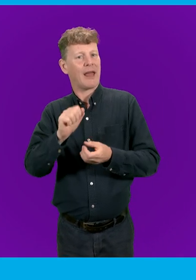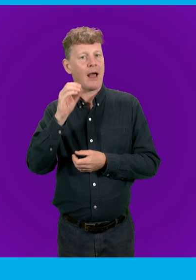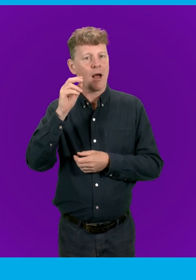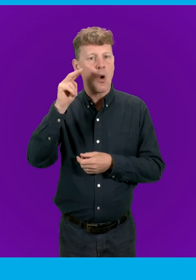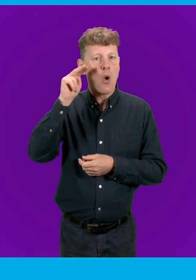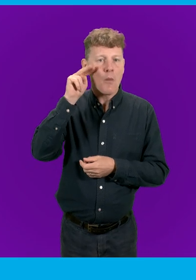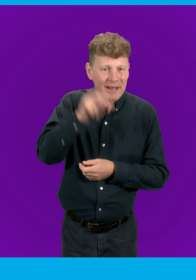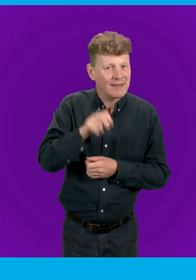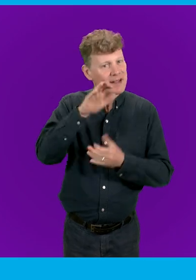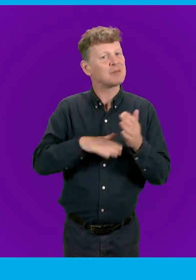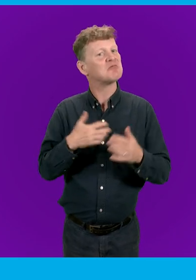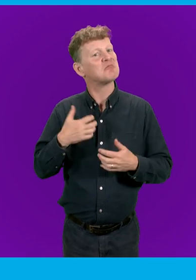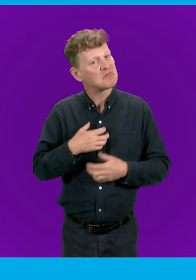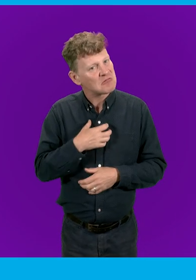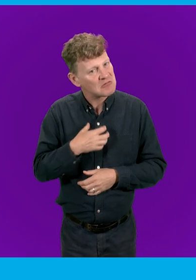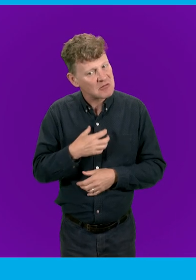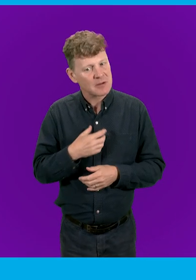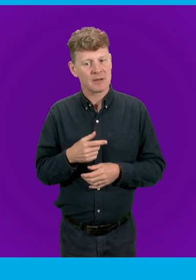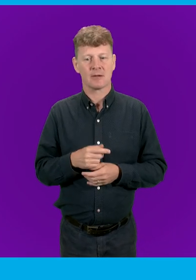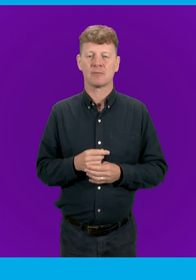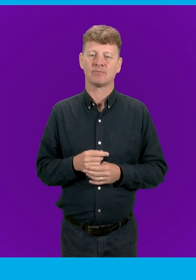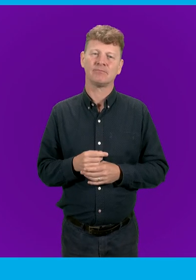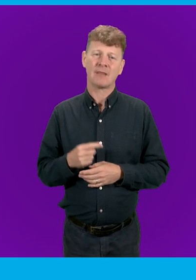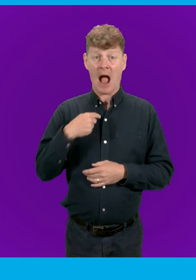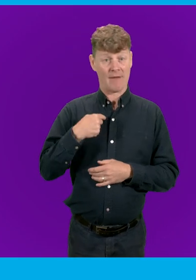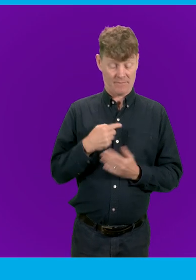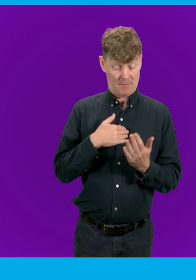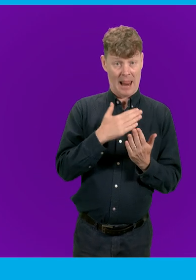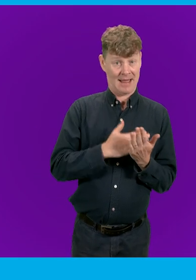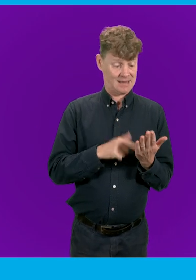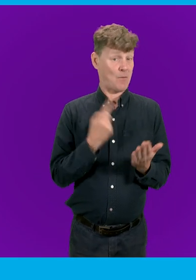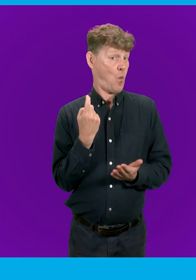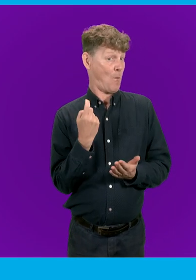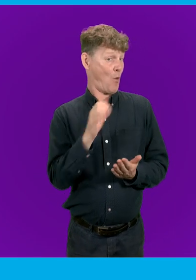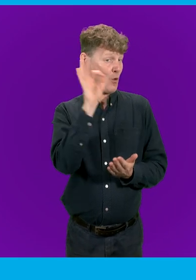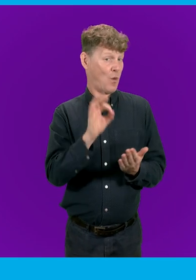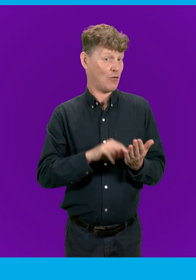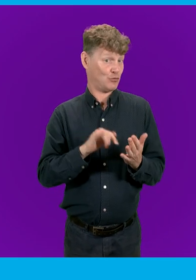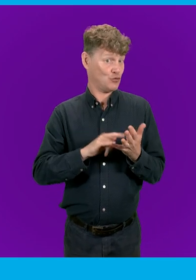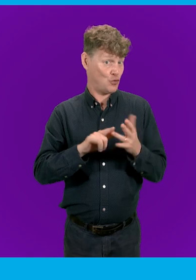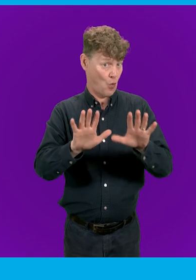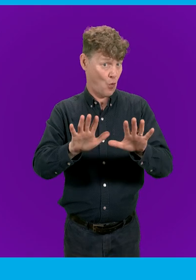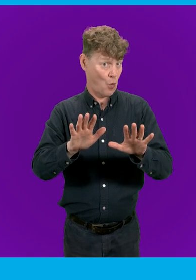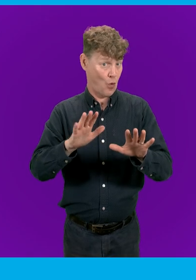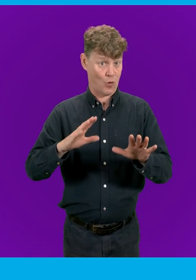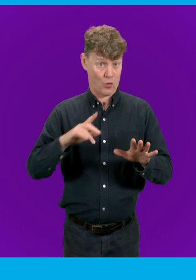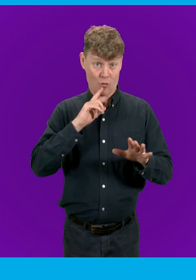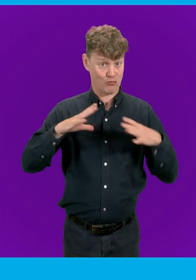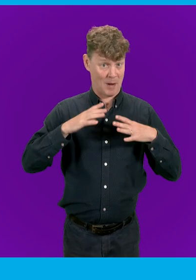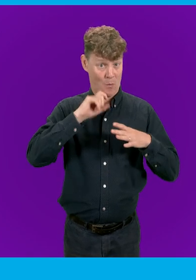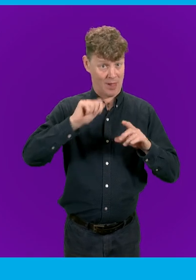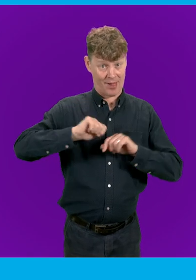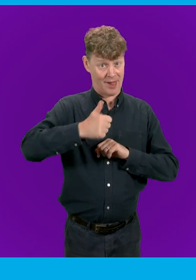as well. Excuse me, I have one more question on my list, but just in preparation for moving to audience